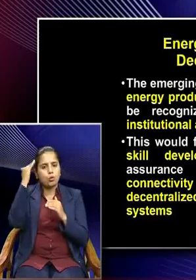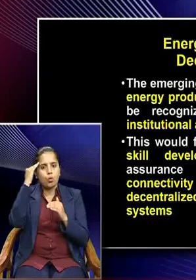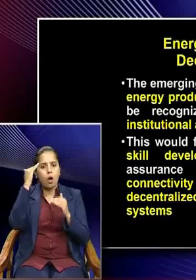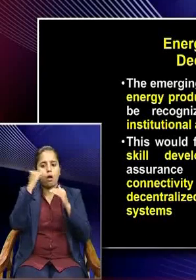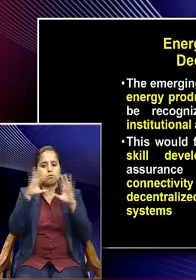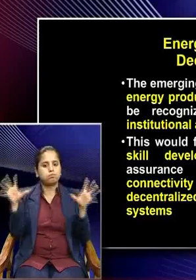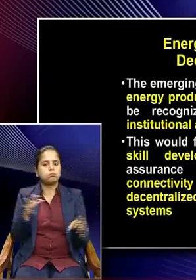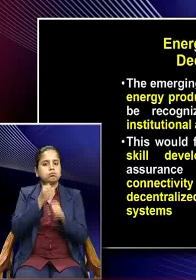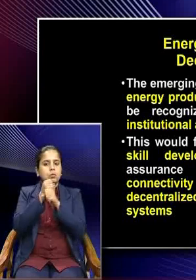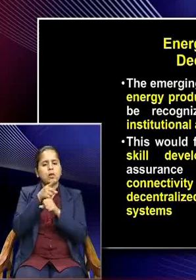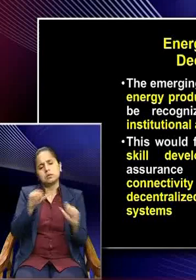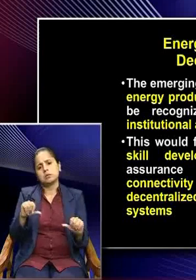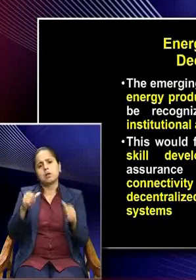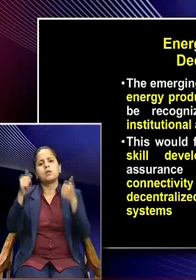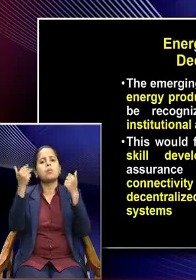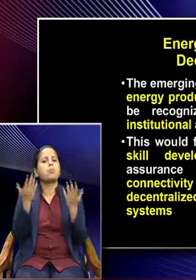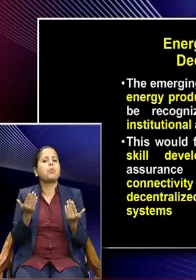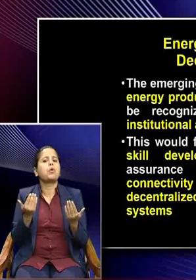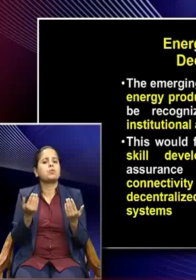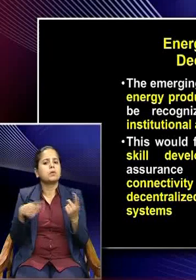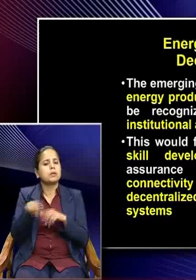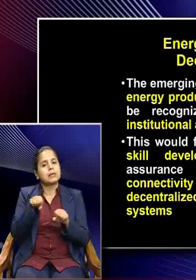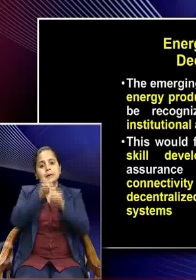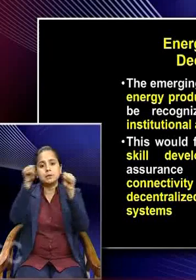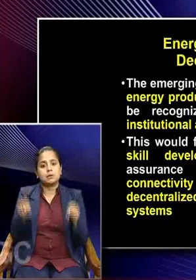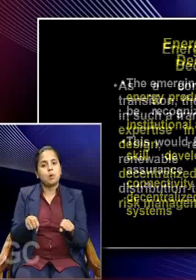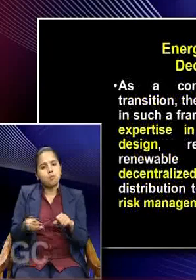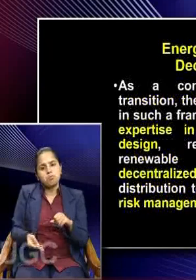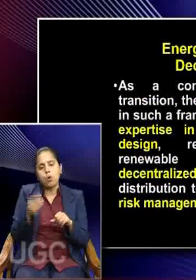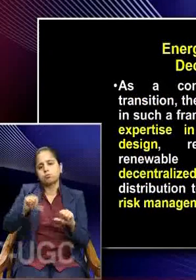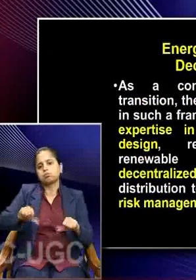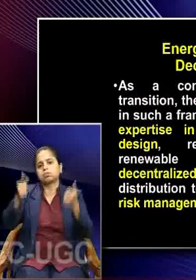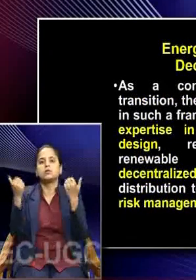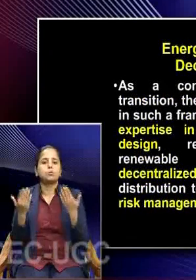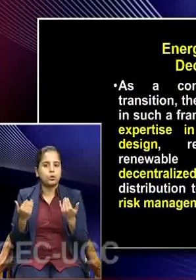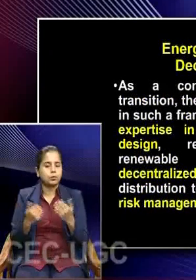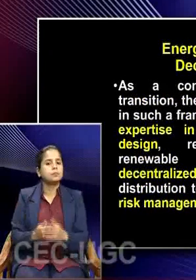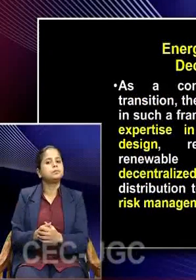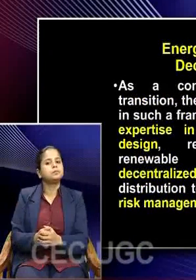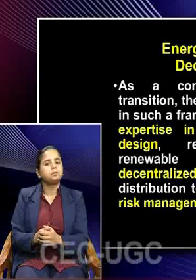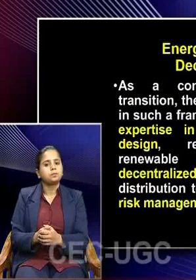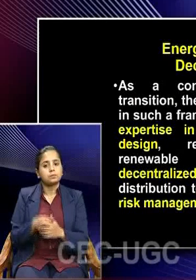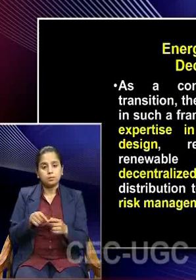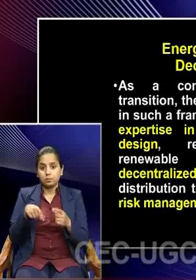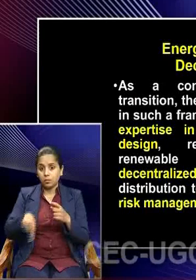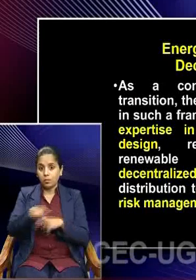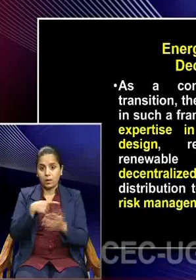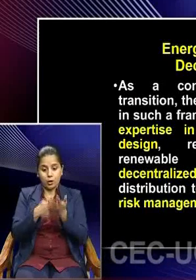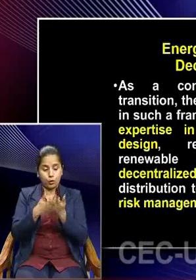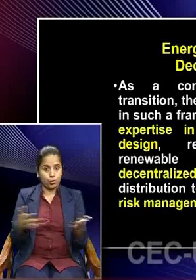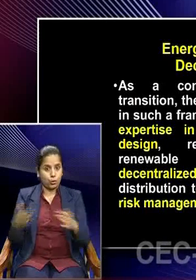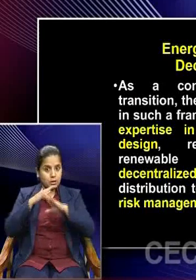will make this kind of a system more and more successful. Energy security